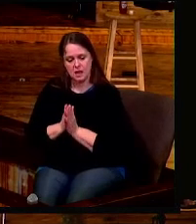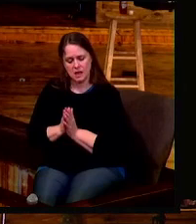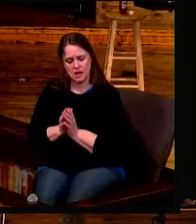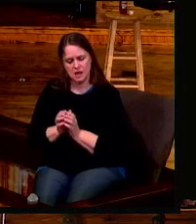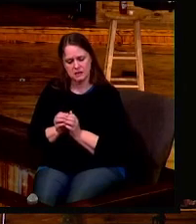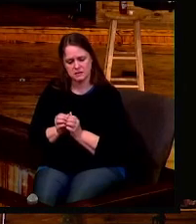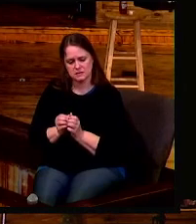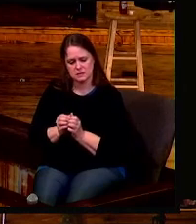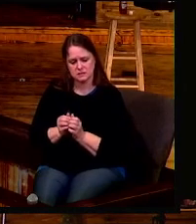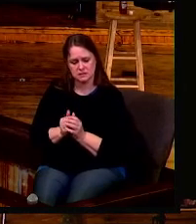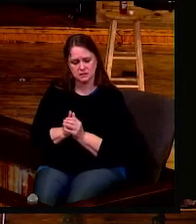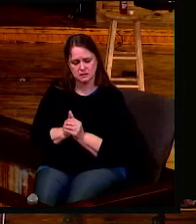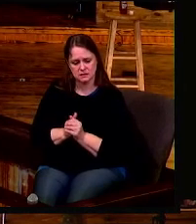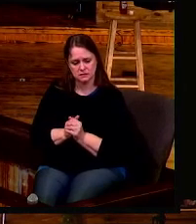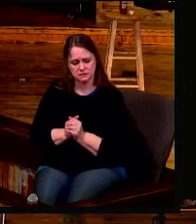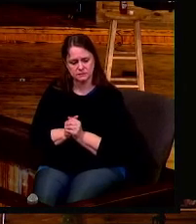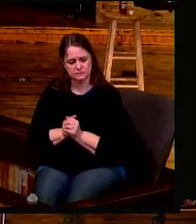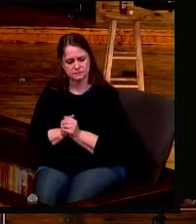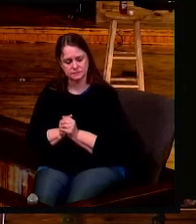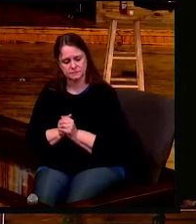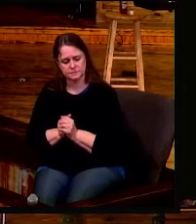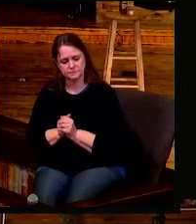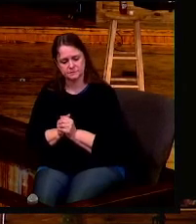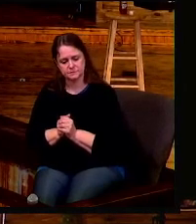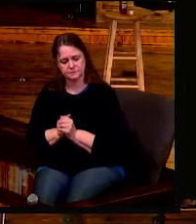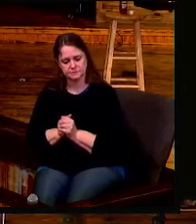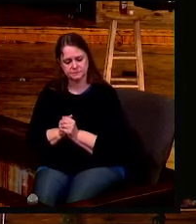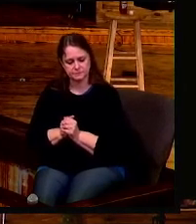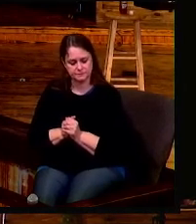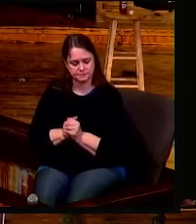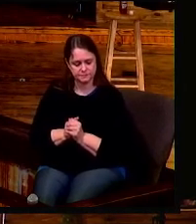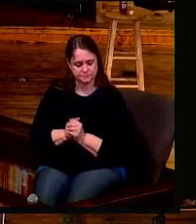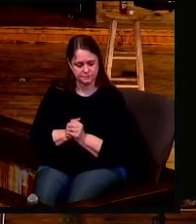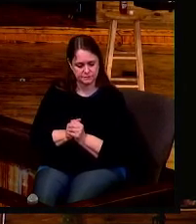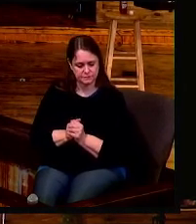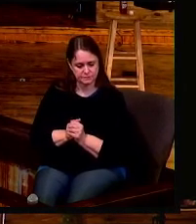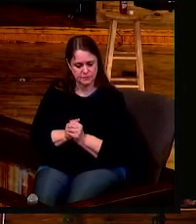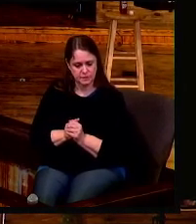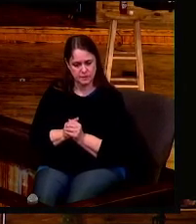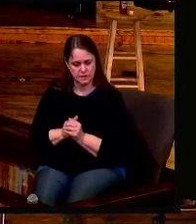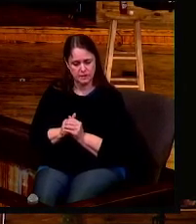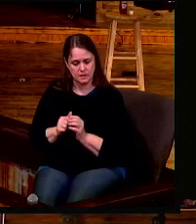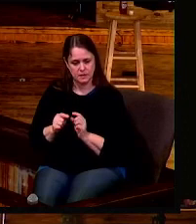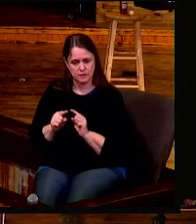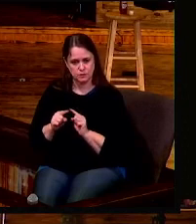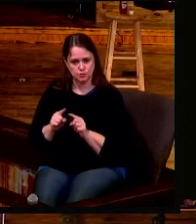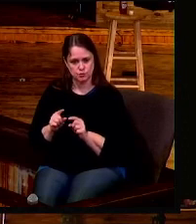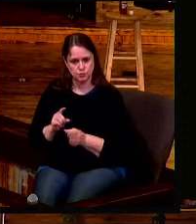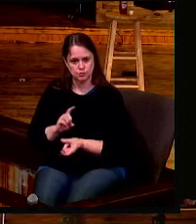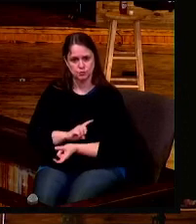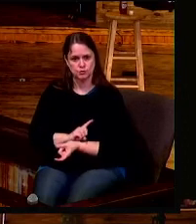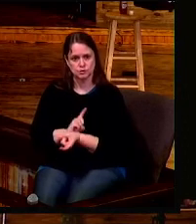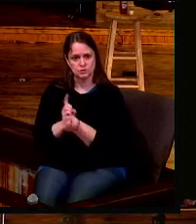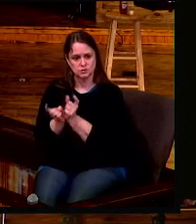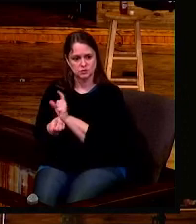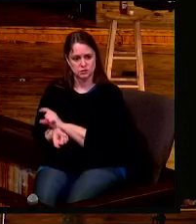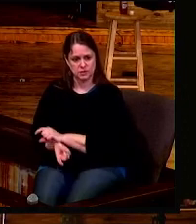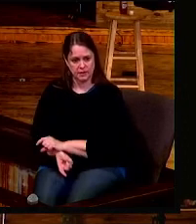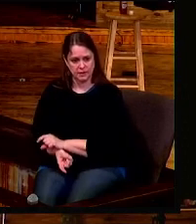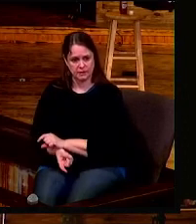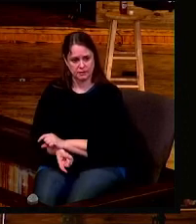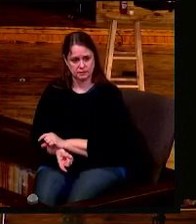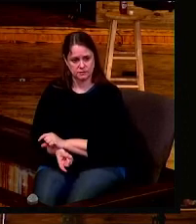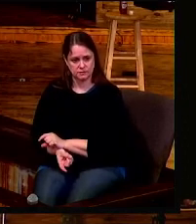the vulgar sticker, then keep the vulgar sticker. That's completely up to you. But I will ask, if you want to keep the vulgar sticker,